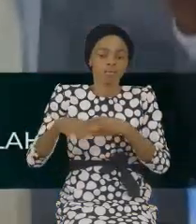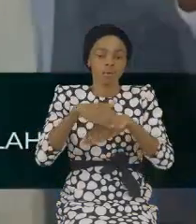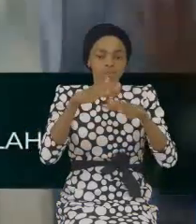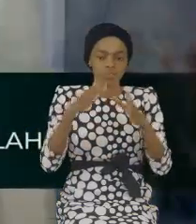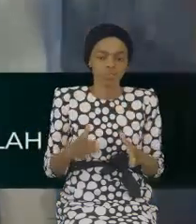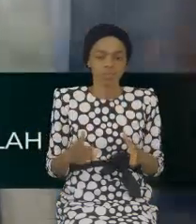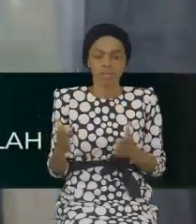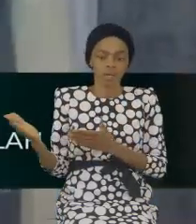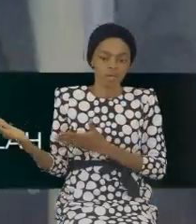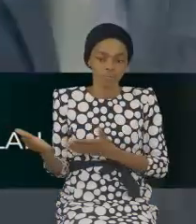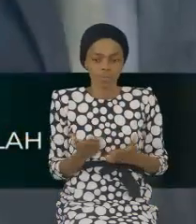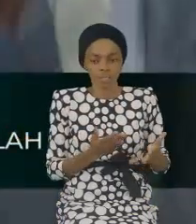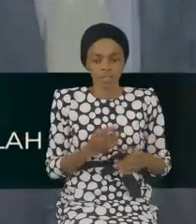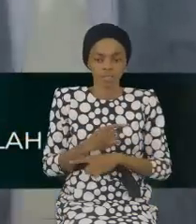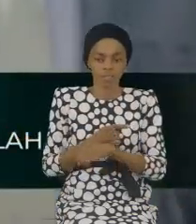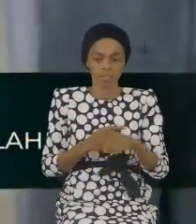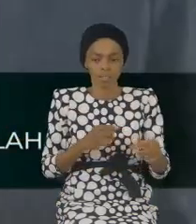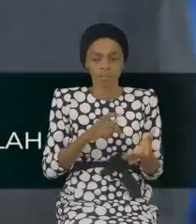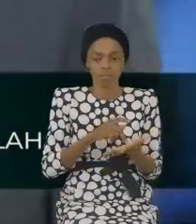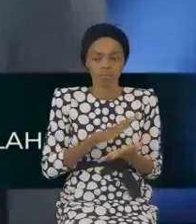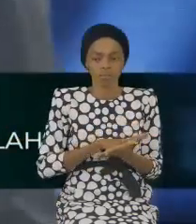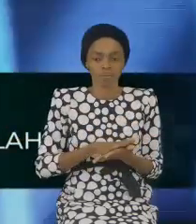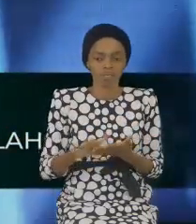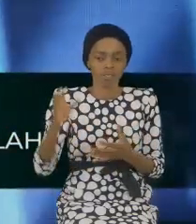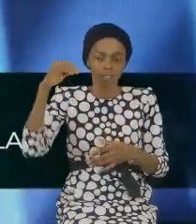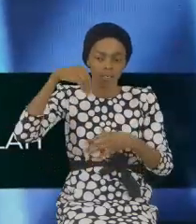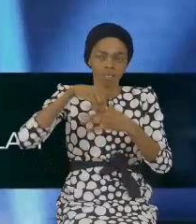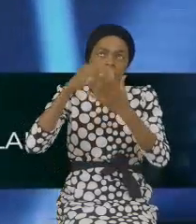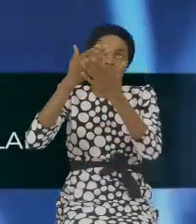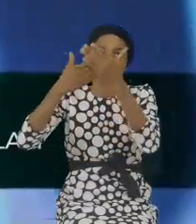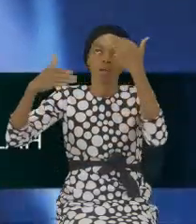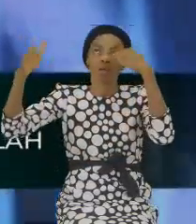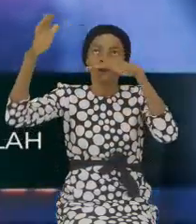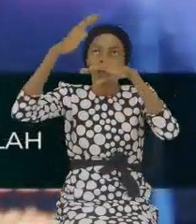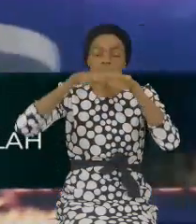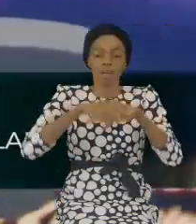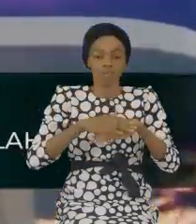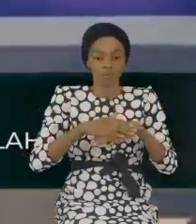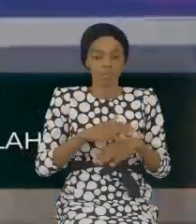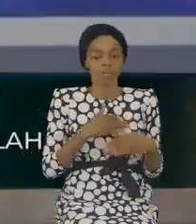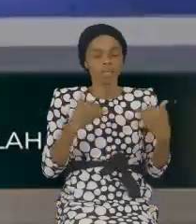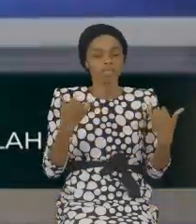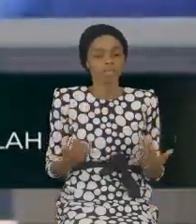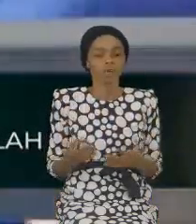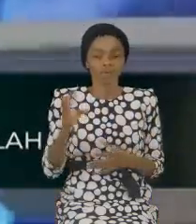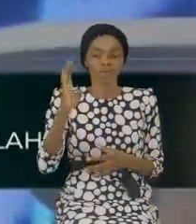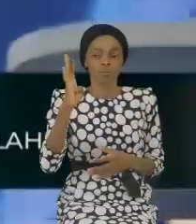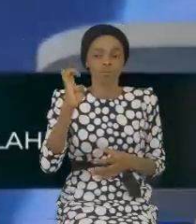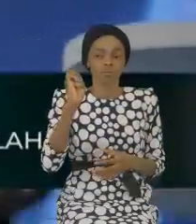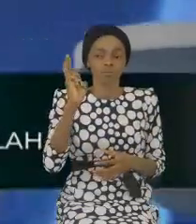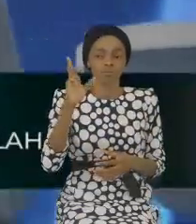them purified into Beulah. Beulah land in Isaiah that depicts seven, and